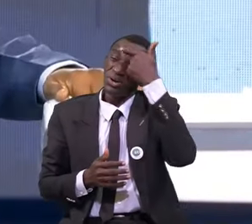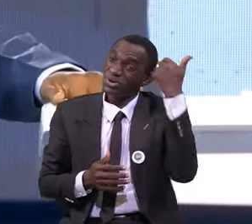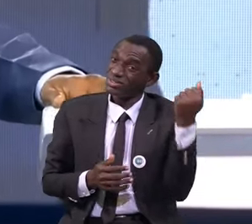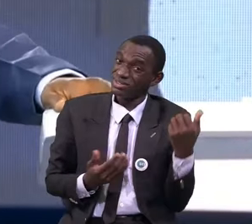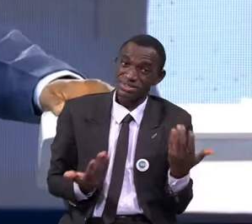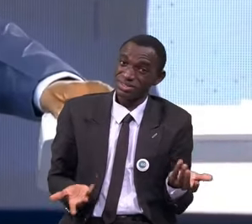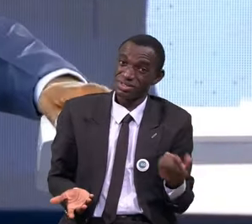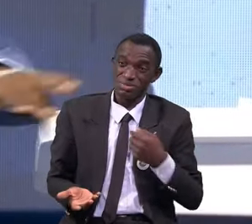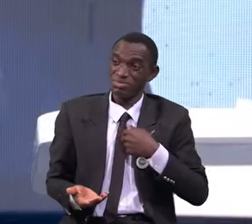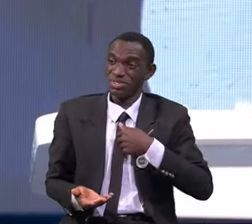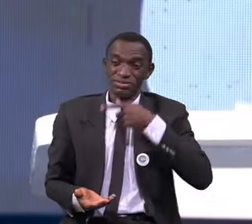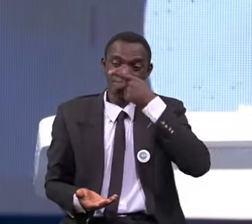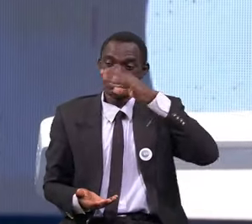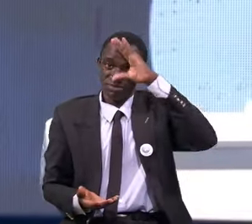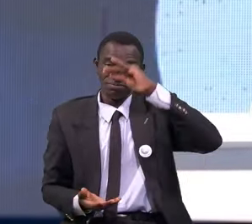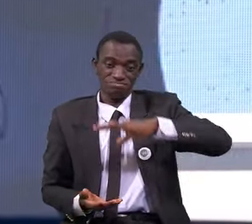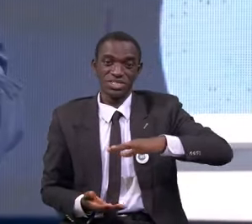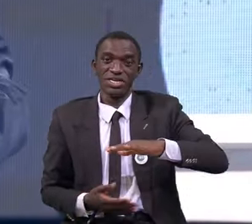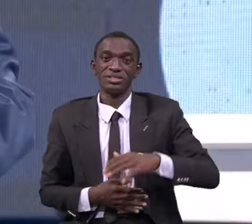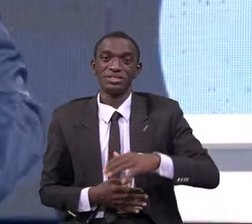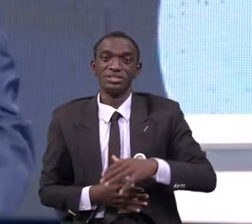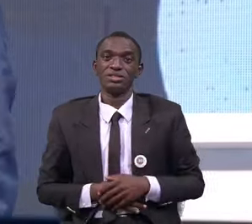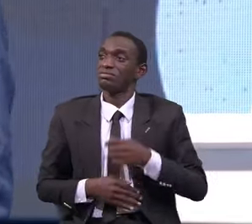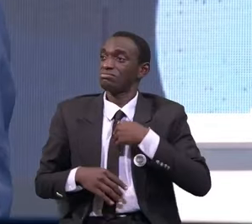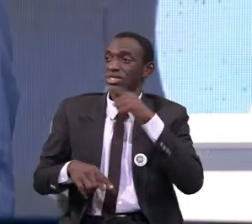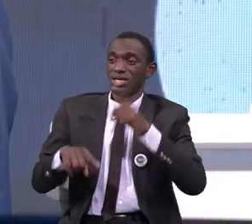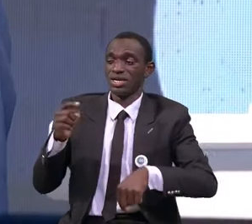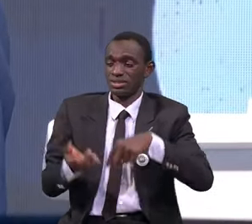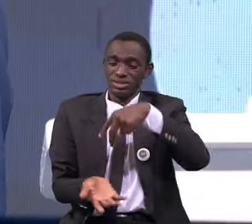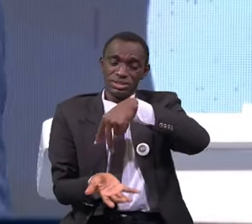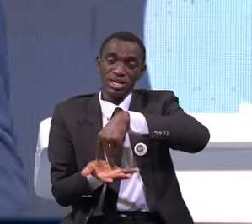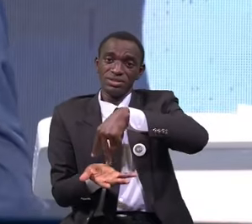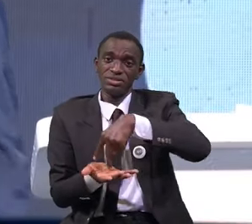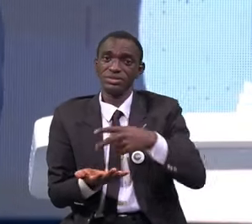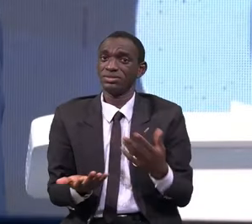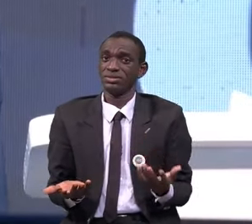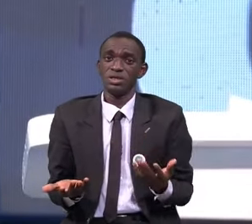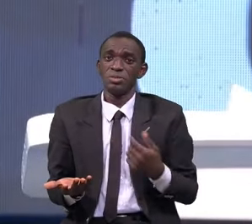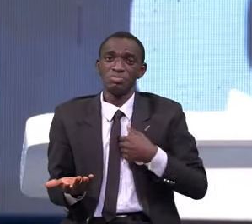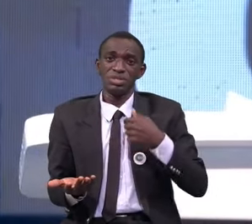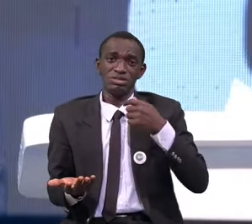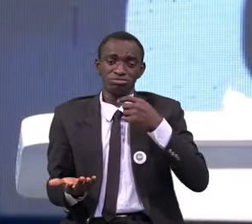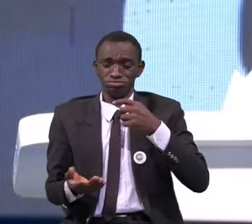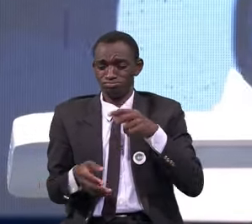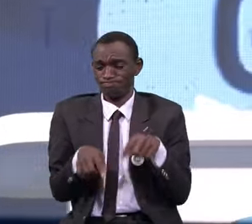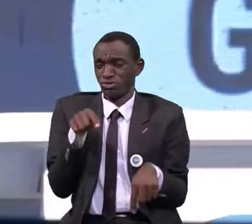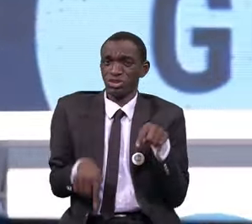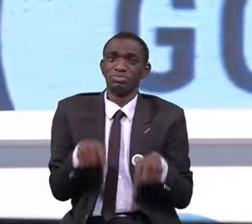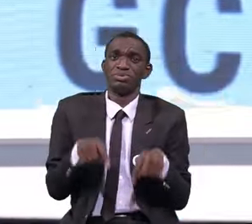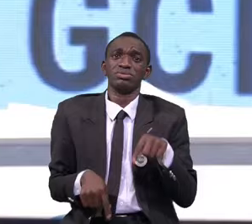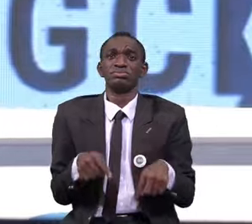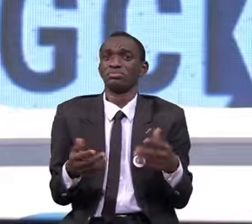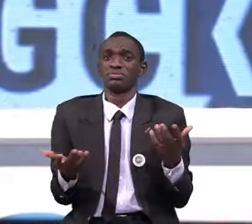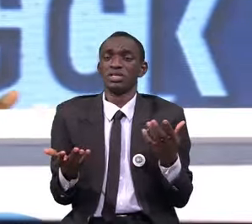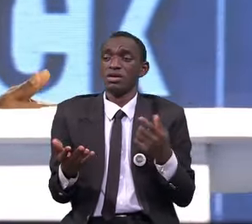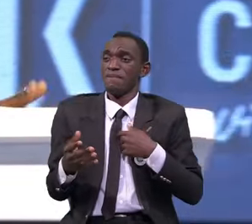Because I am a child. I cannot stand because I'm crippled.